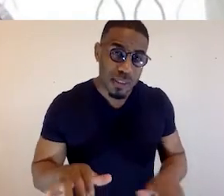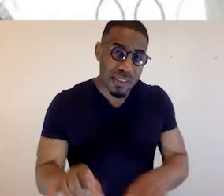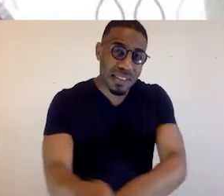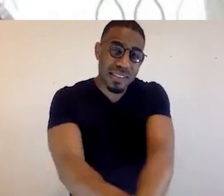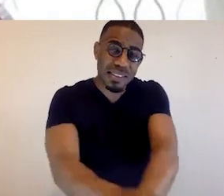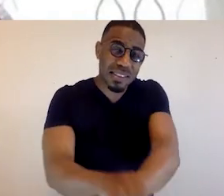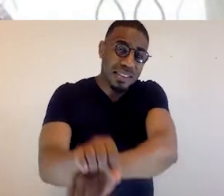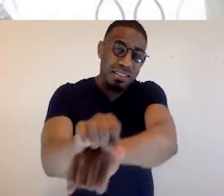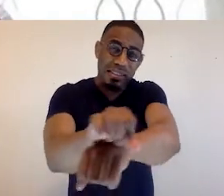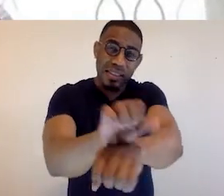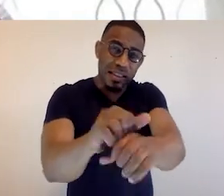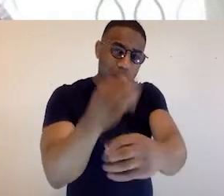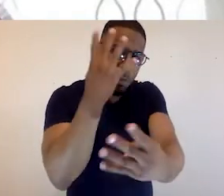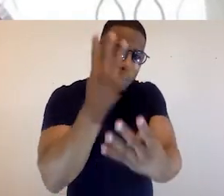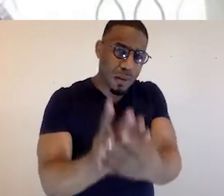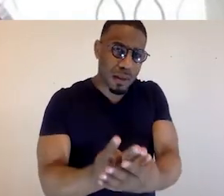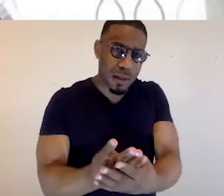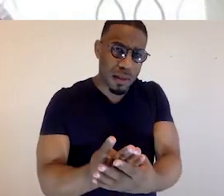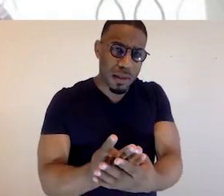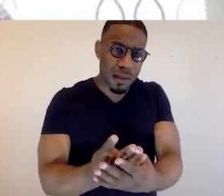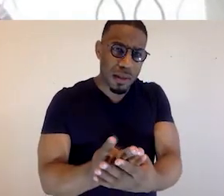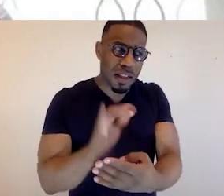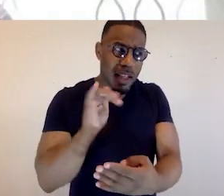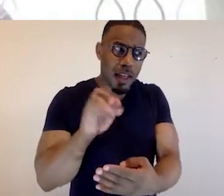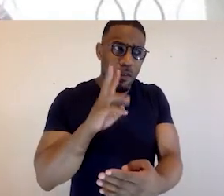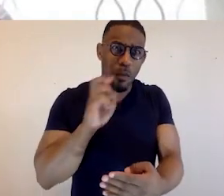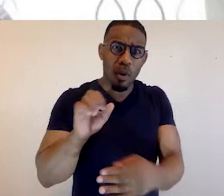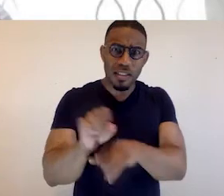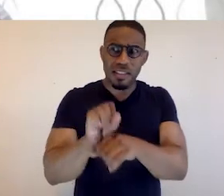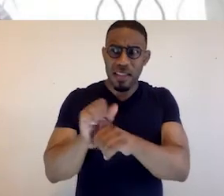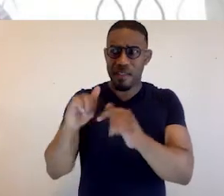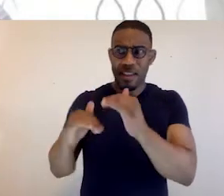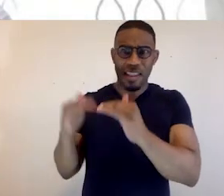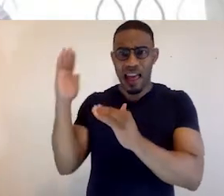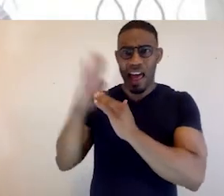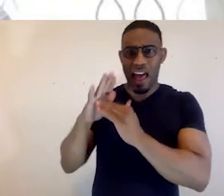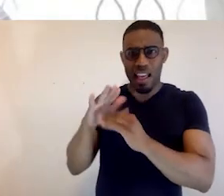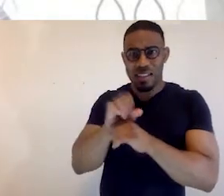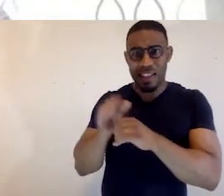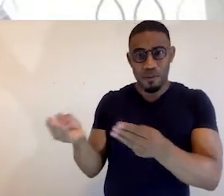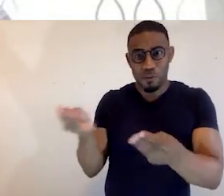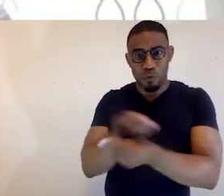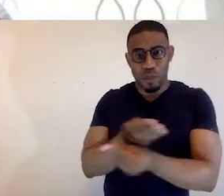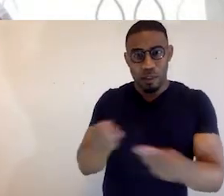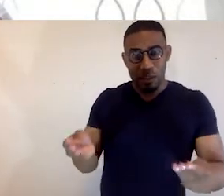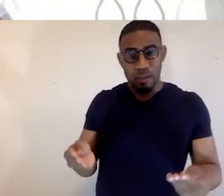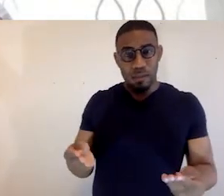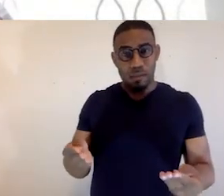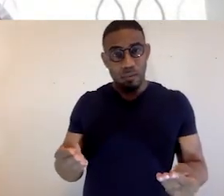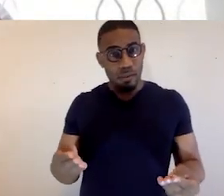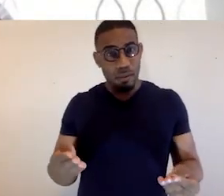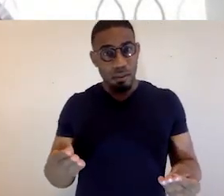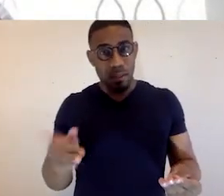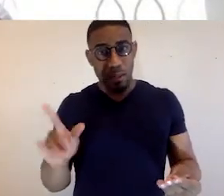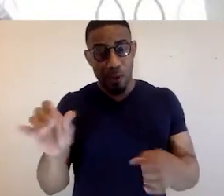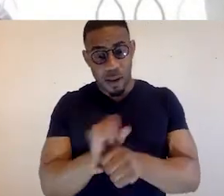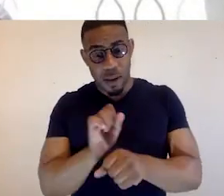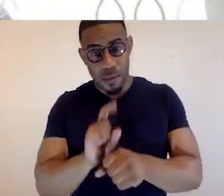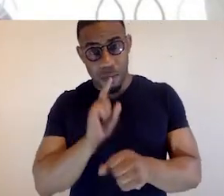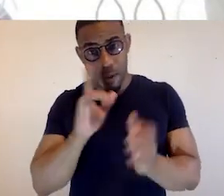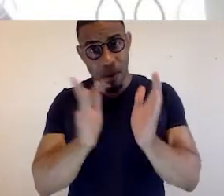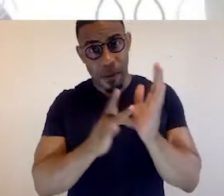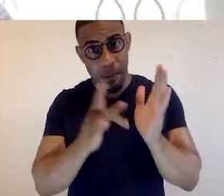shackled in prison than there ever were slaves at the height of the slave trade. Their labor is